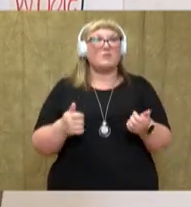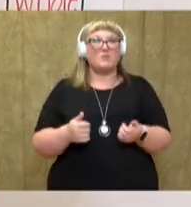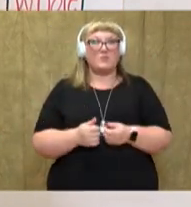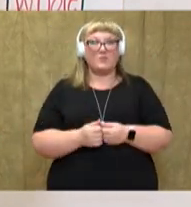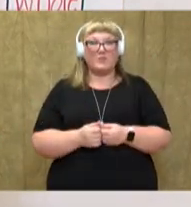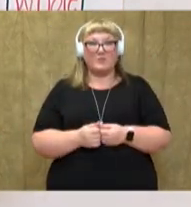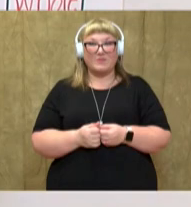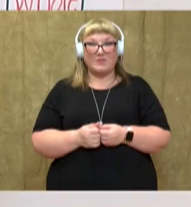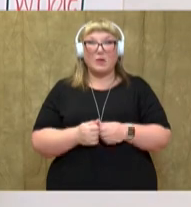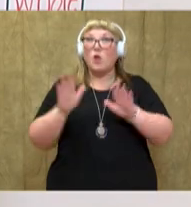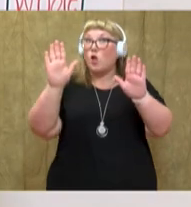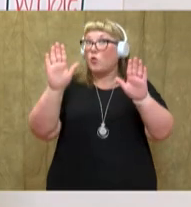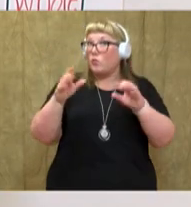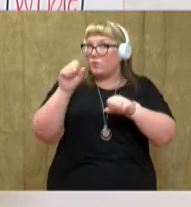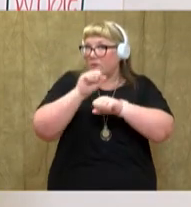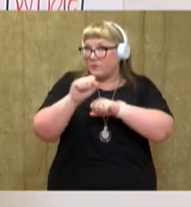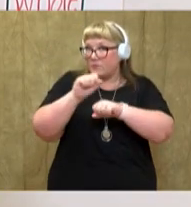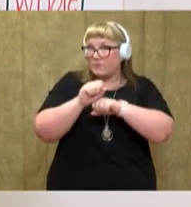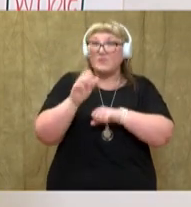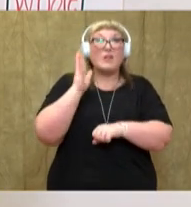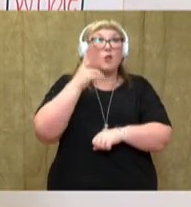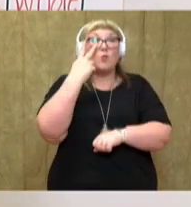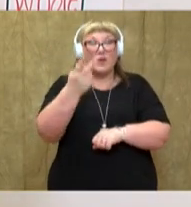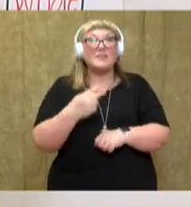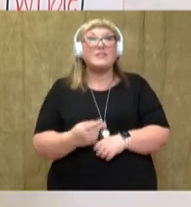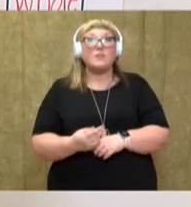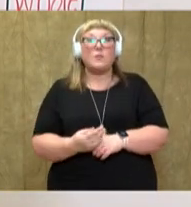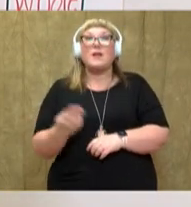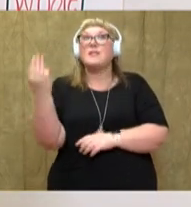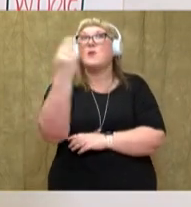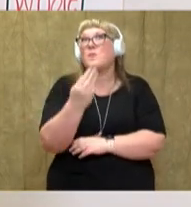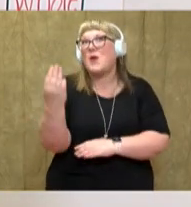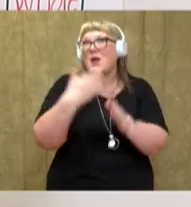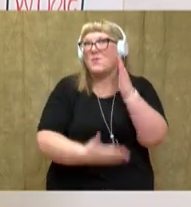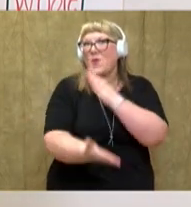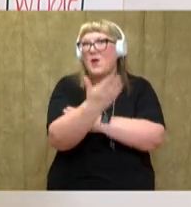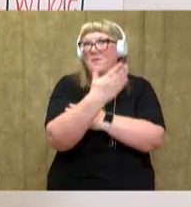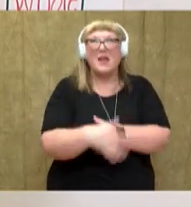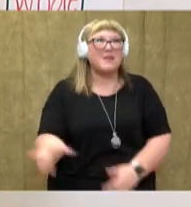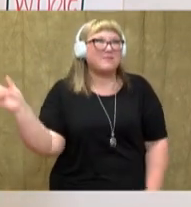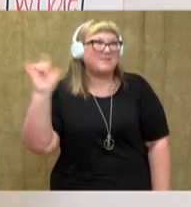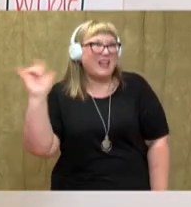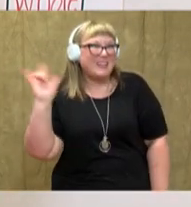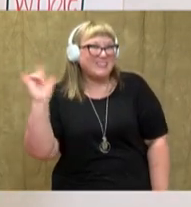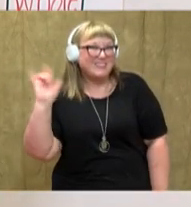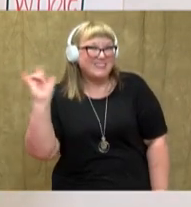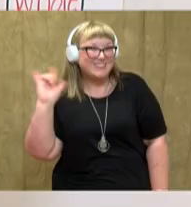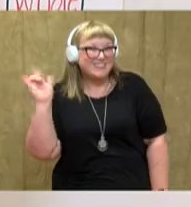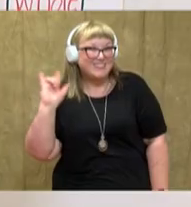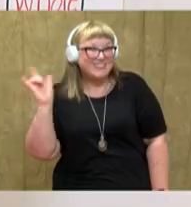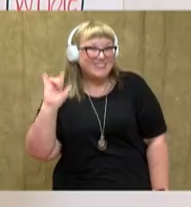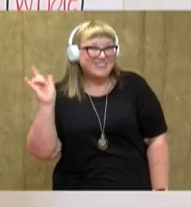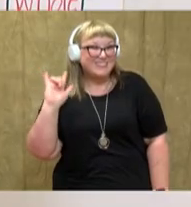now. Great job, everyone. I will see you bright and early on Monday morning. Have a great weekend.